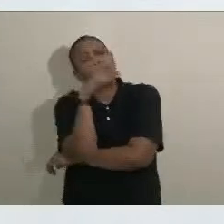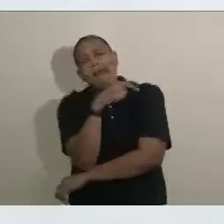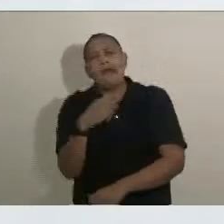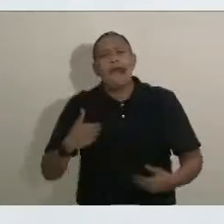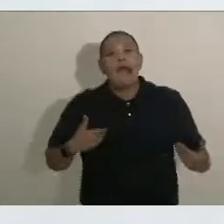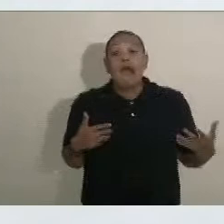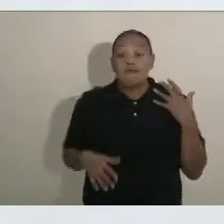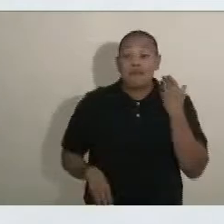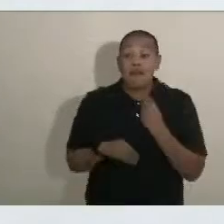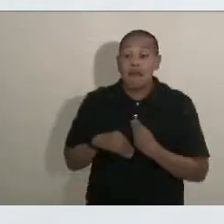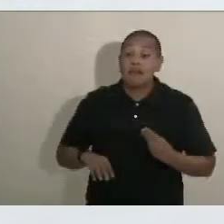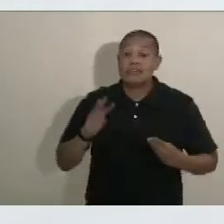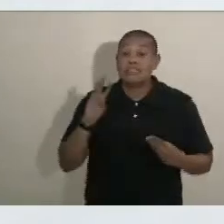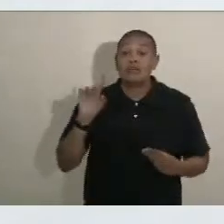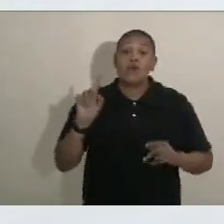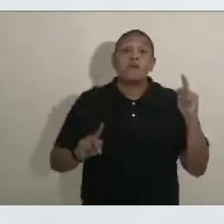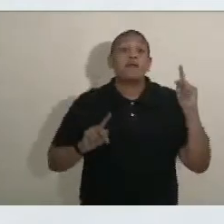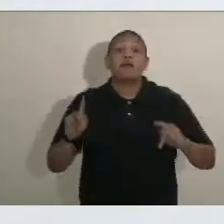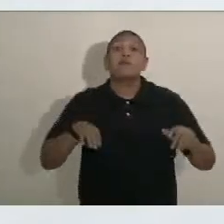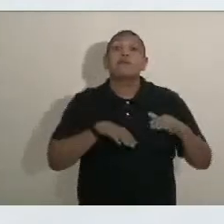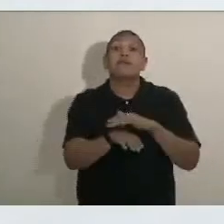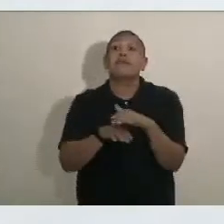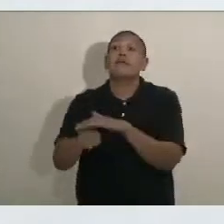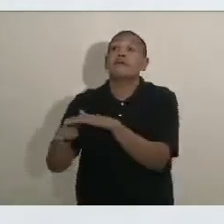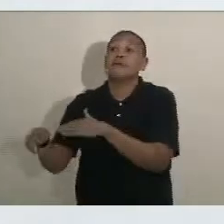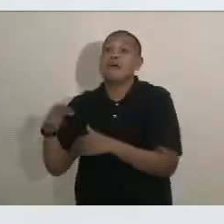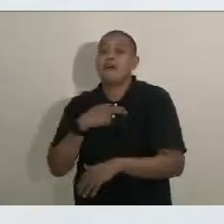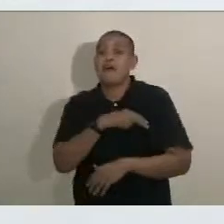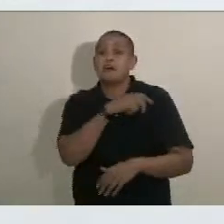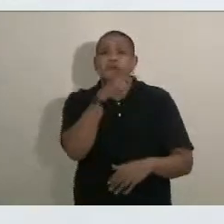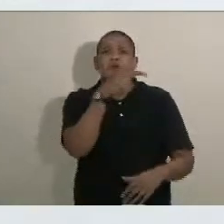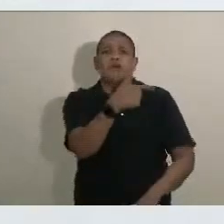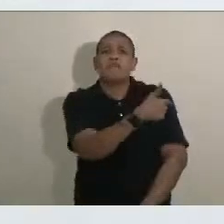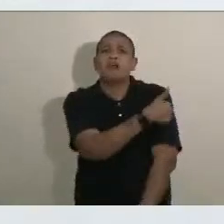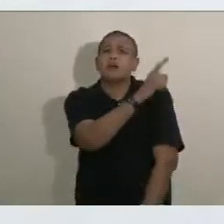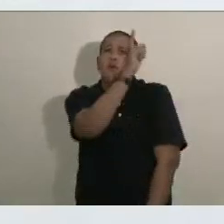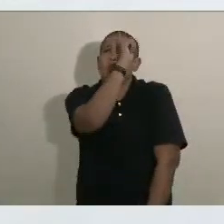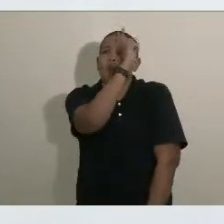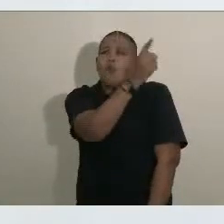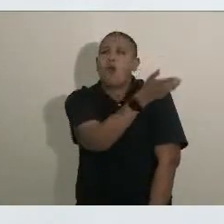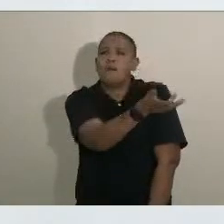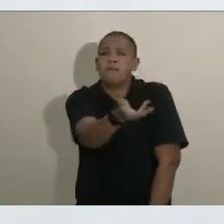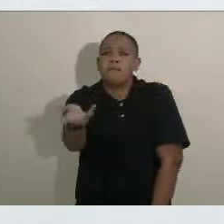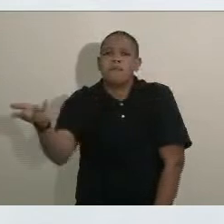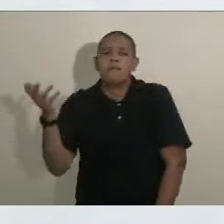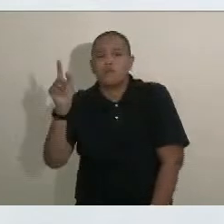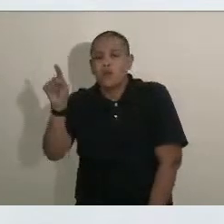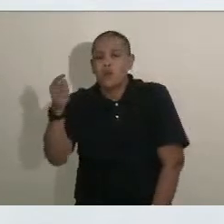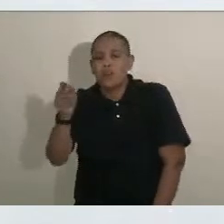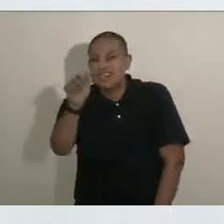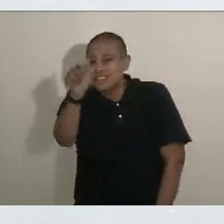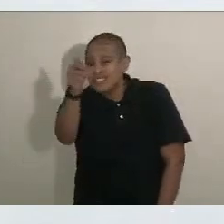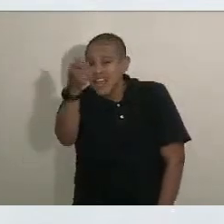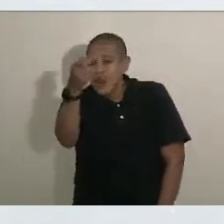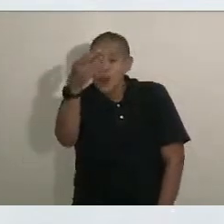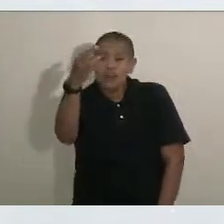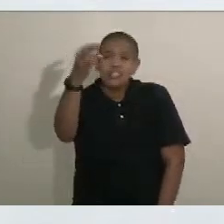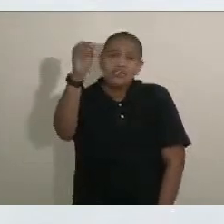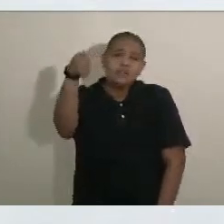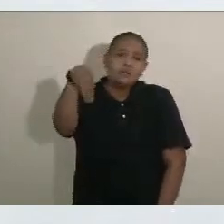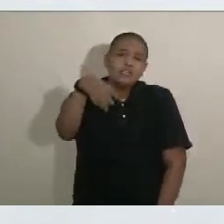the 61 persons in hospital whose vaccination status is known, only 10 or